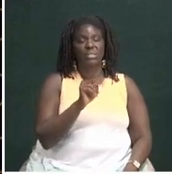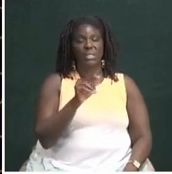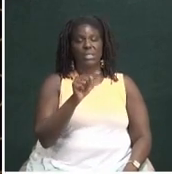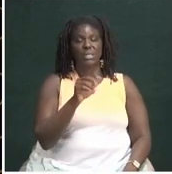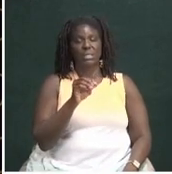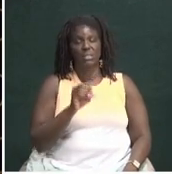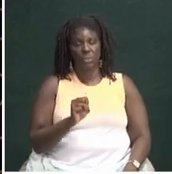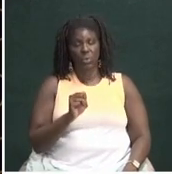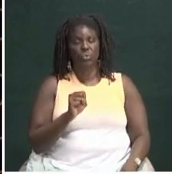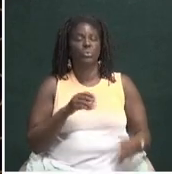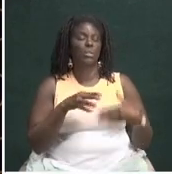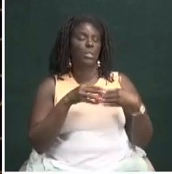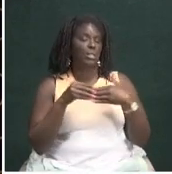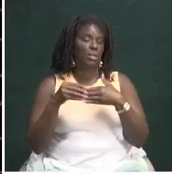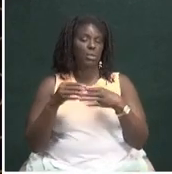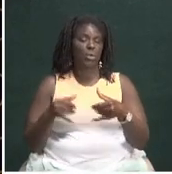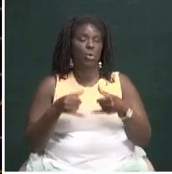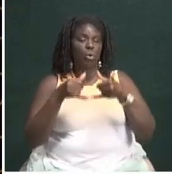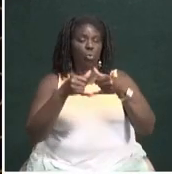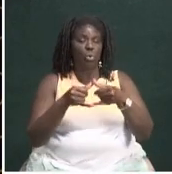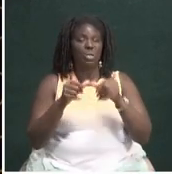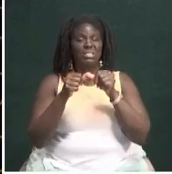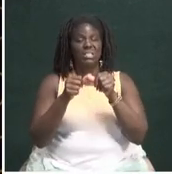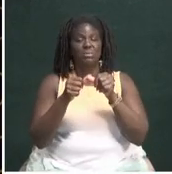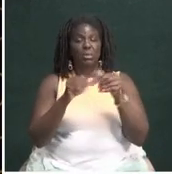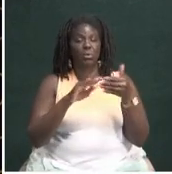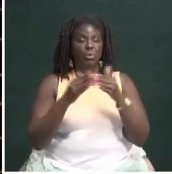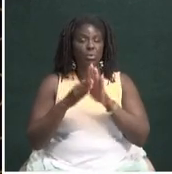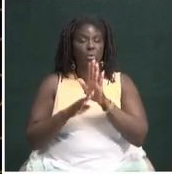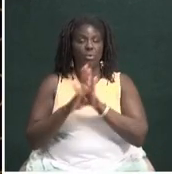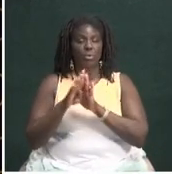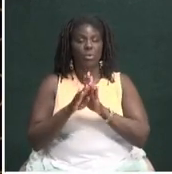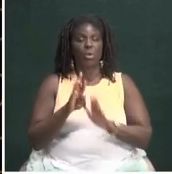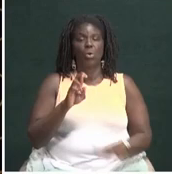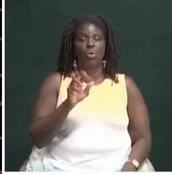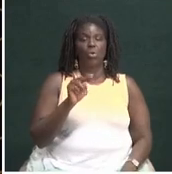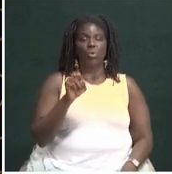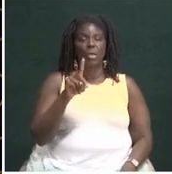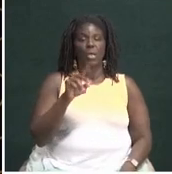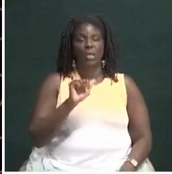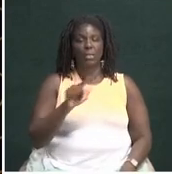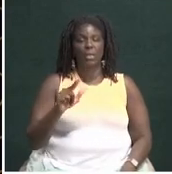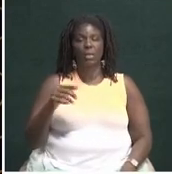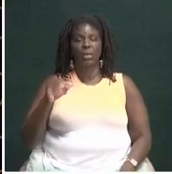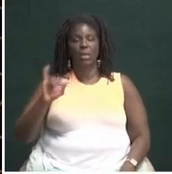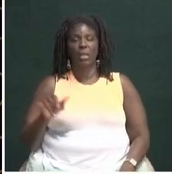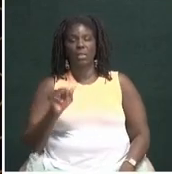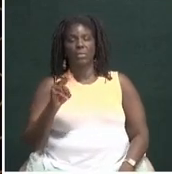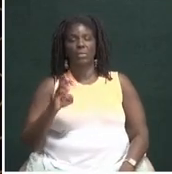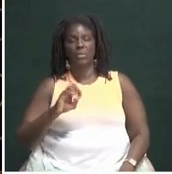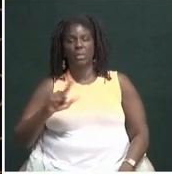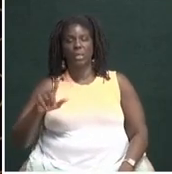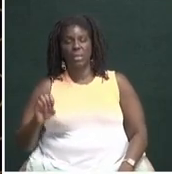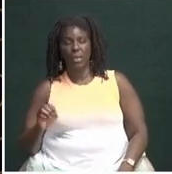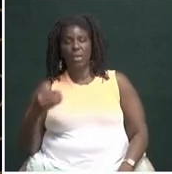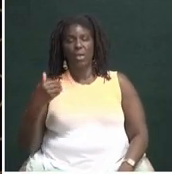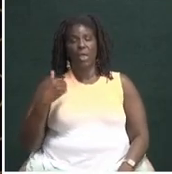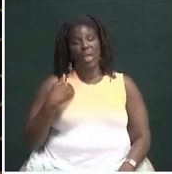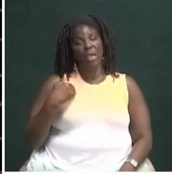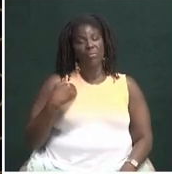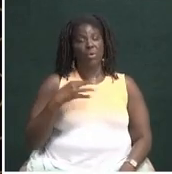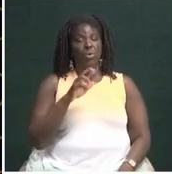in Sustainable Community Development. Randall and his wife Janelle sponsor the Randall Lewis Health Policy